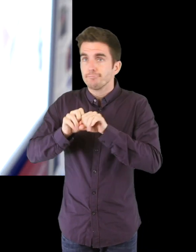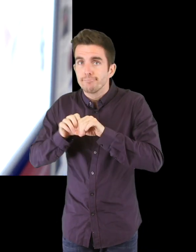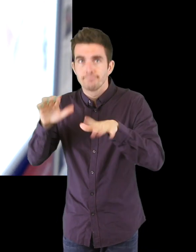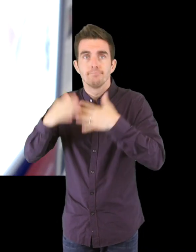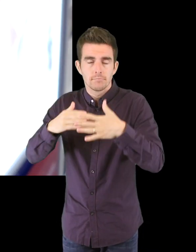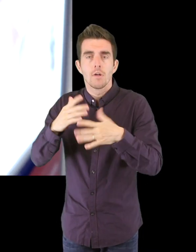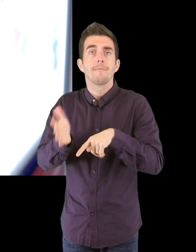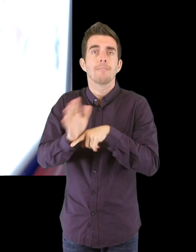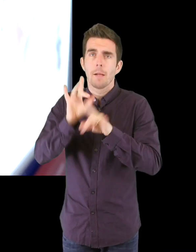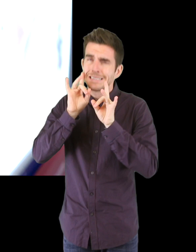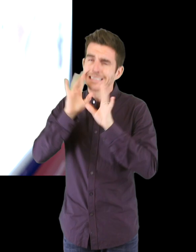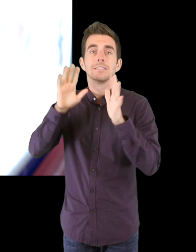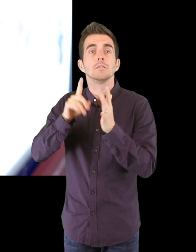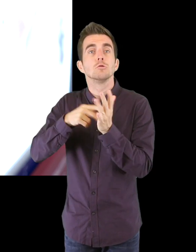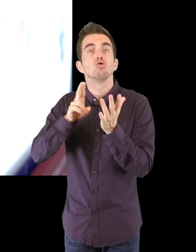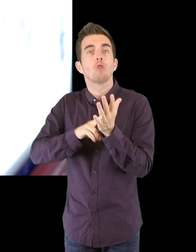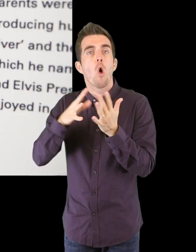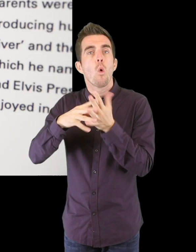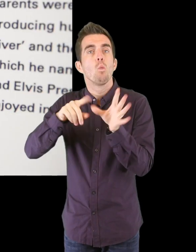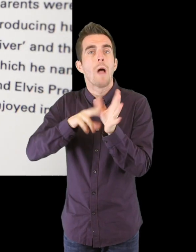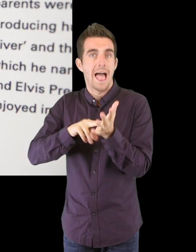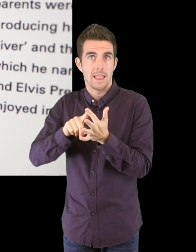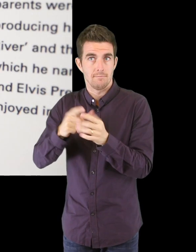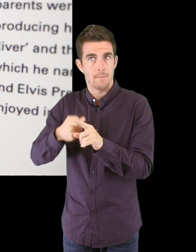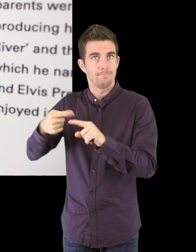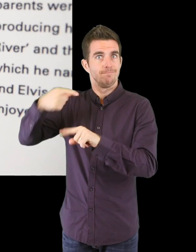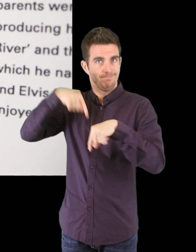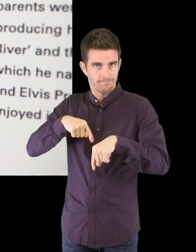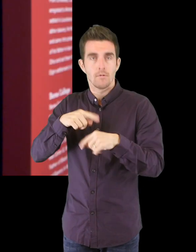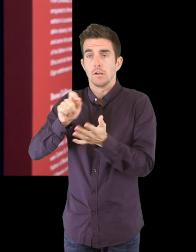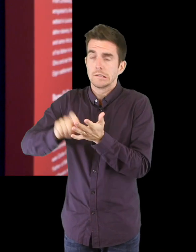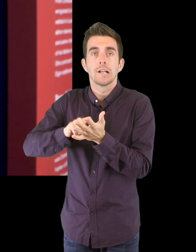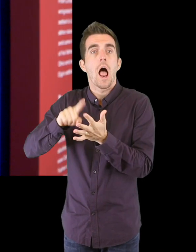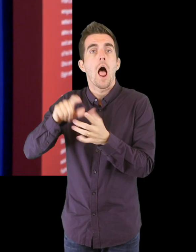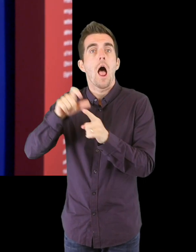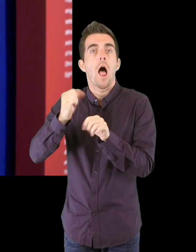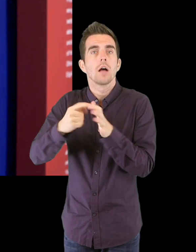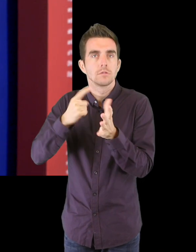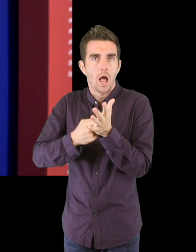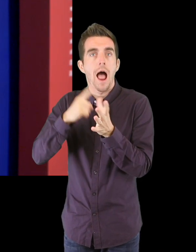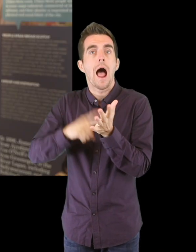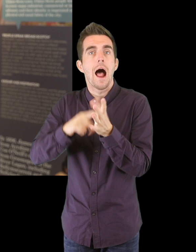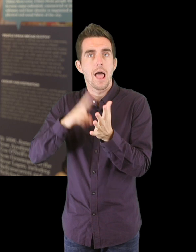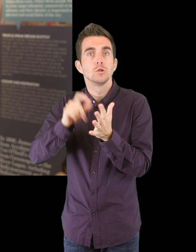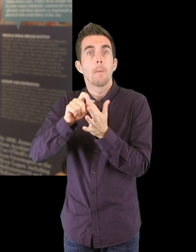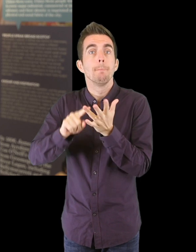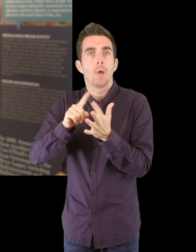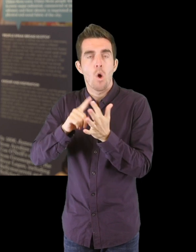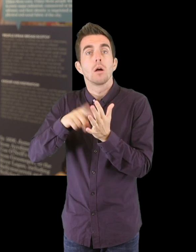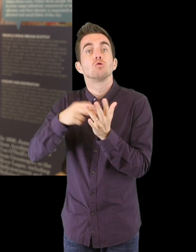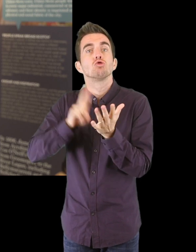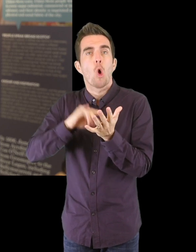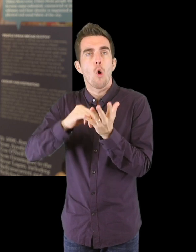whether that be in connection with film legends such as John Wayne, or through literary giants like Edgar Allan Poe or